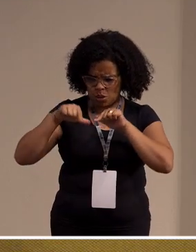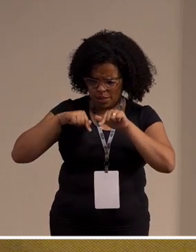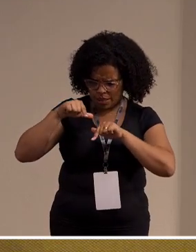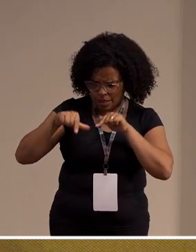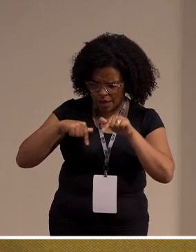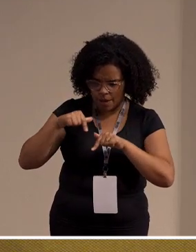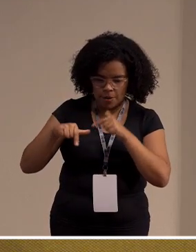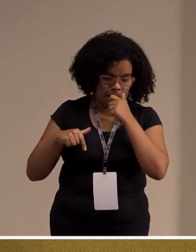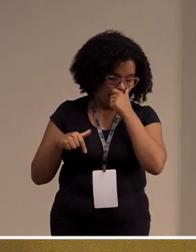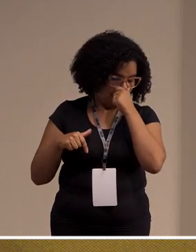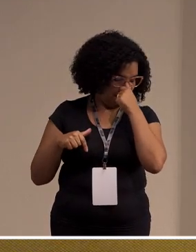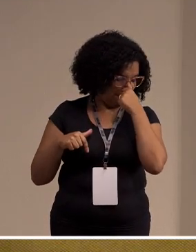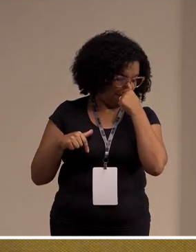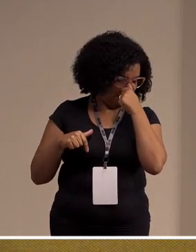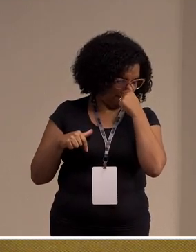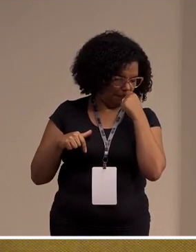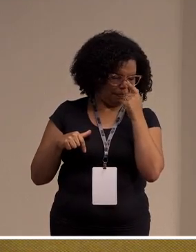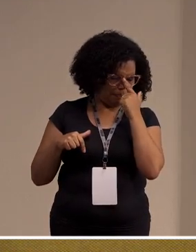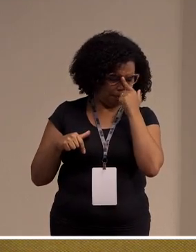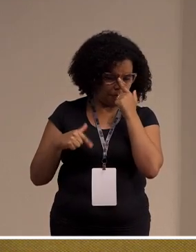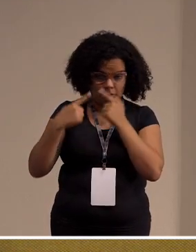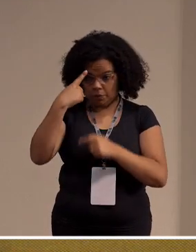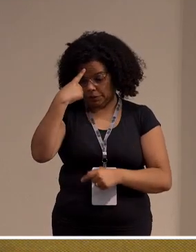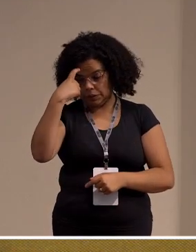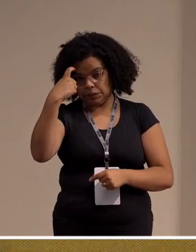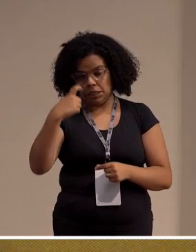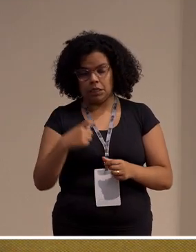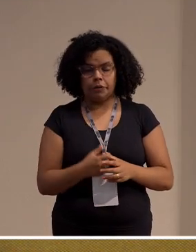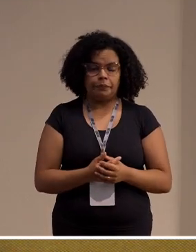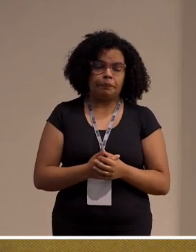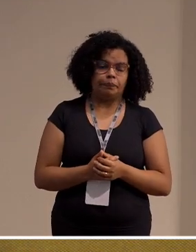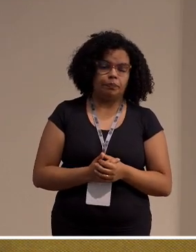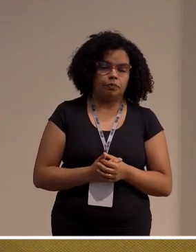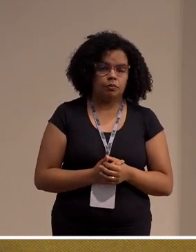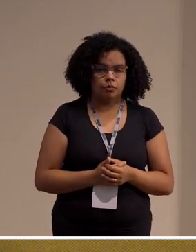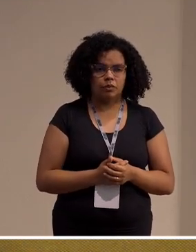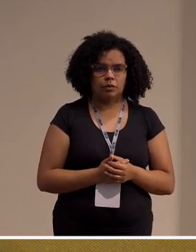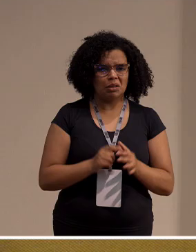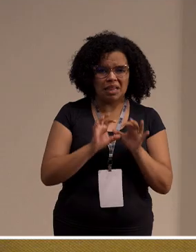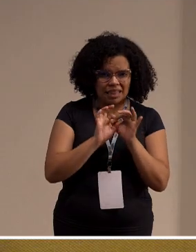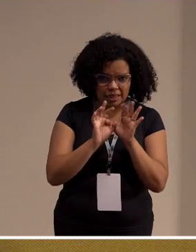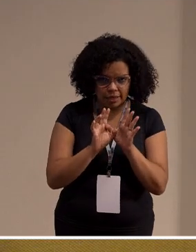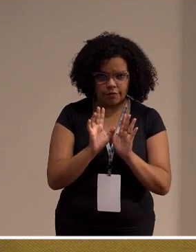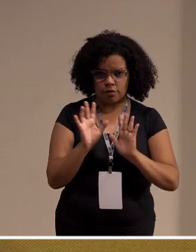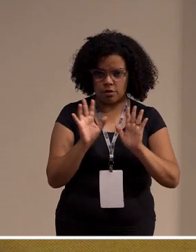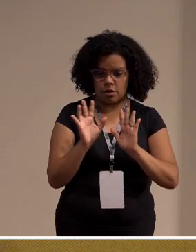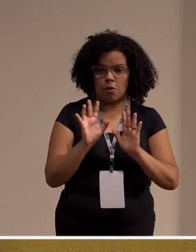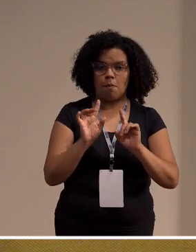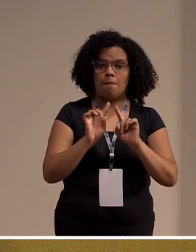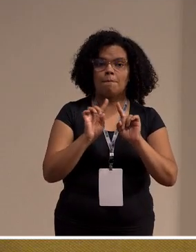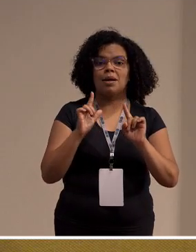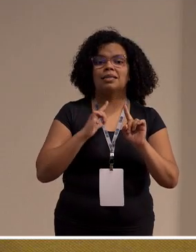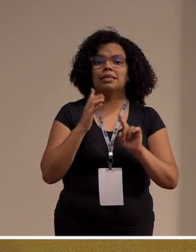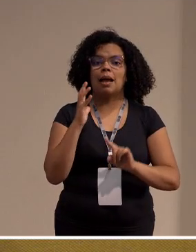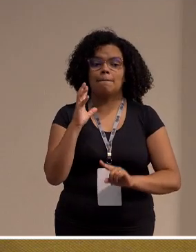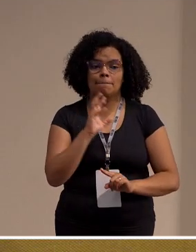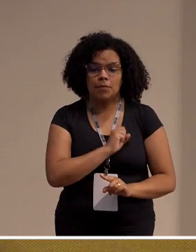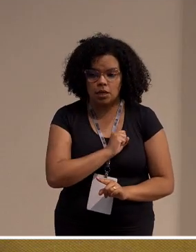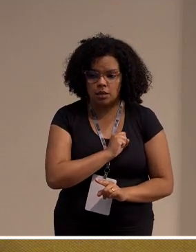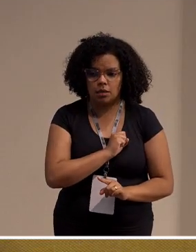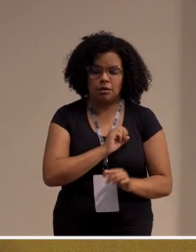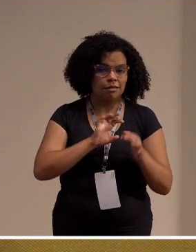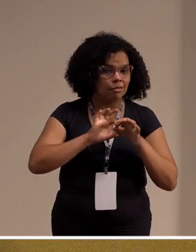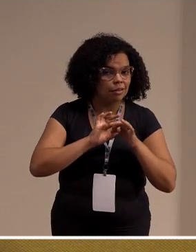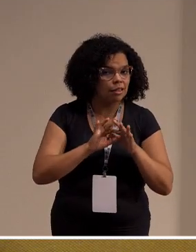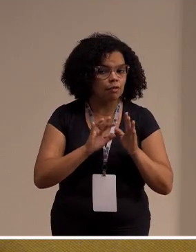the idea, not even that you would become free, but that you would be free to love, that you could be with this woman who loves you and